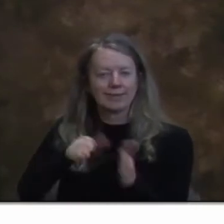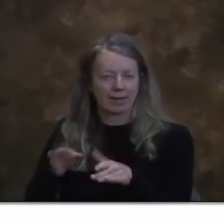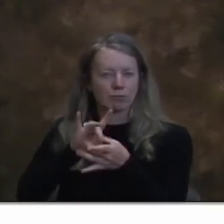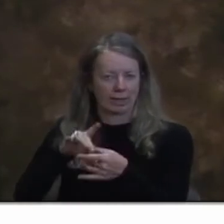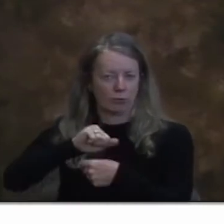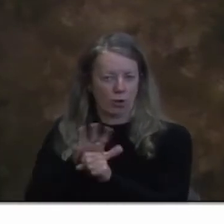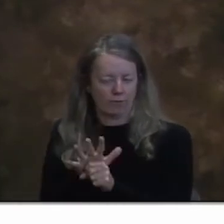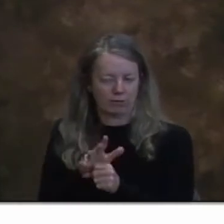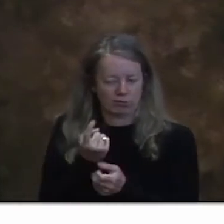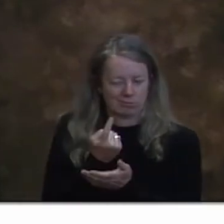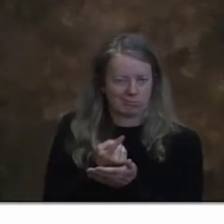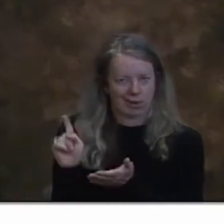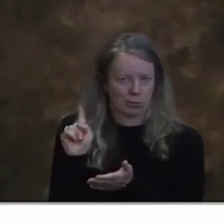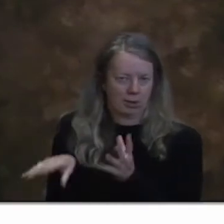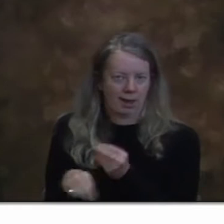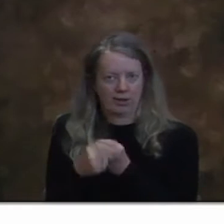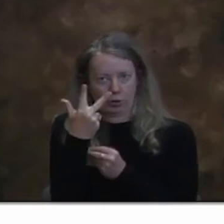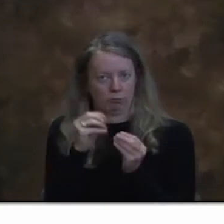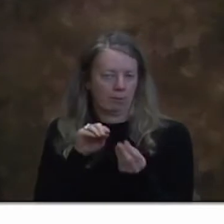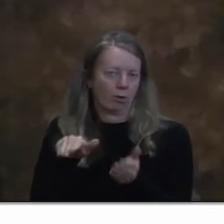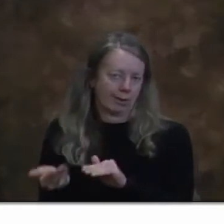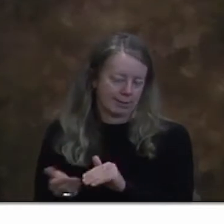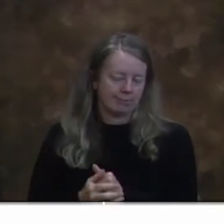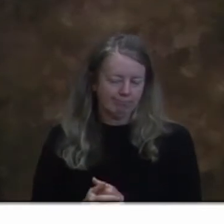added in the previous week.